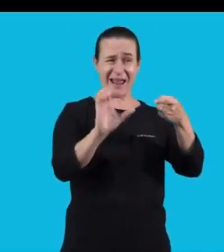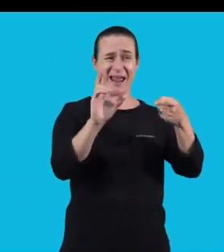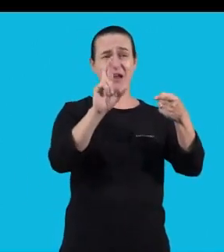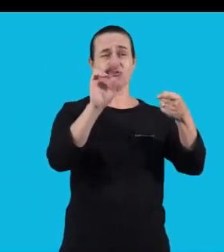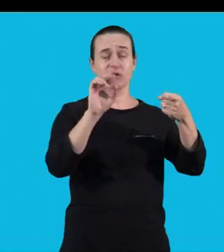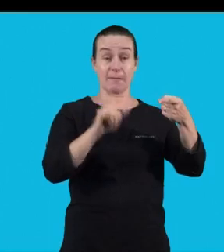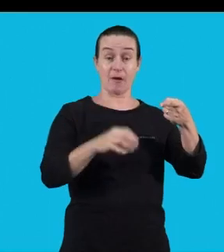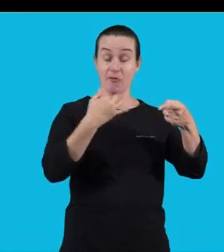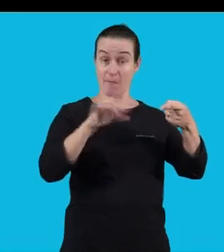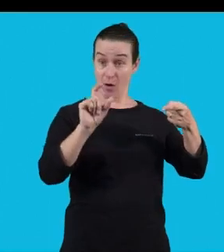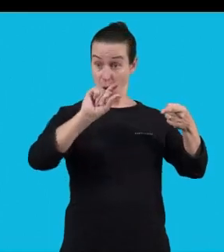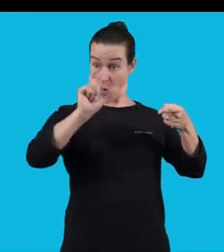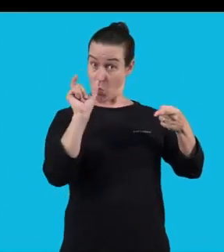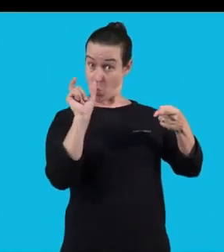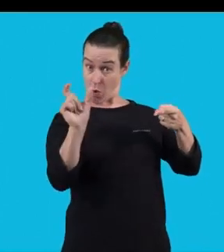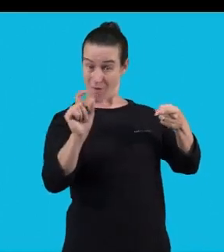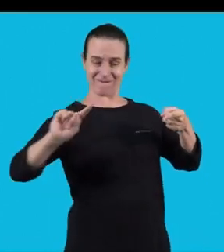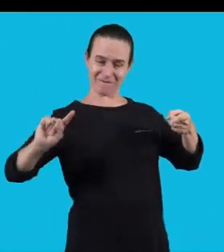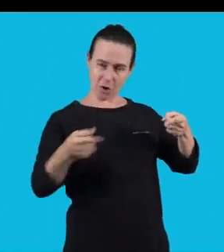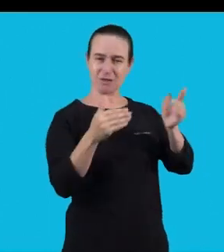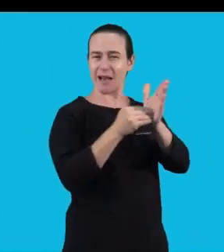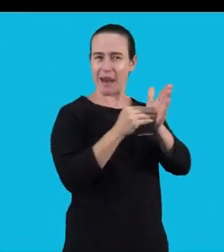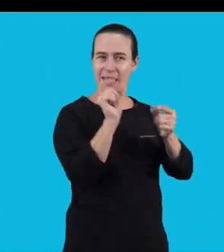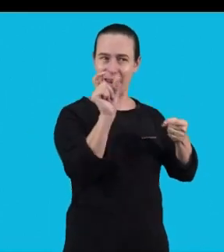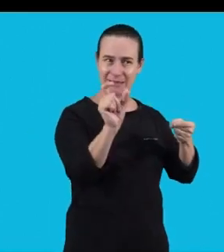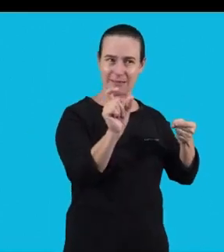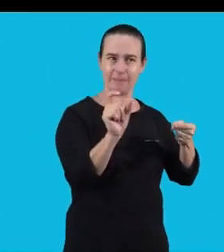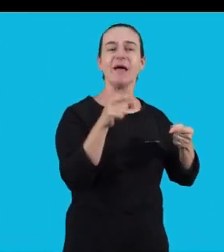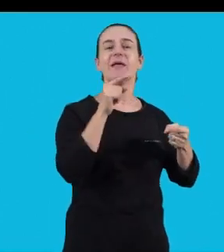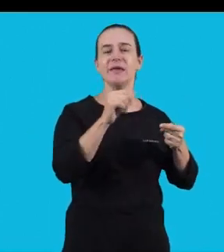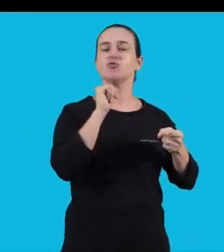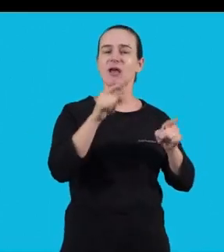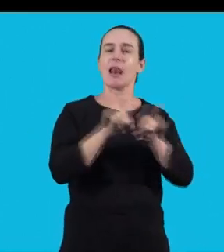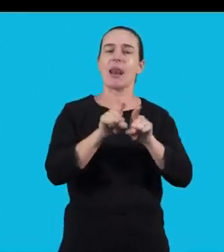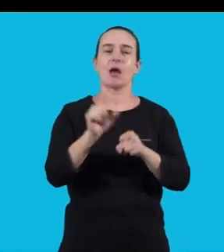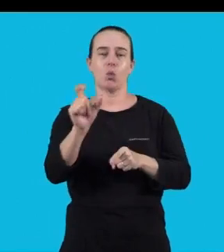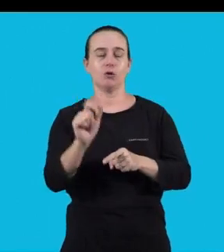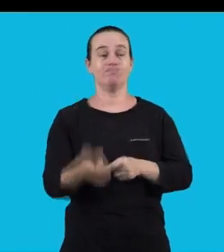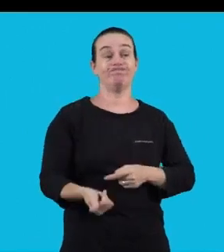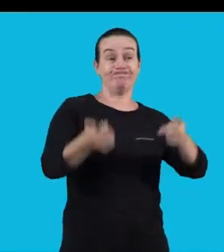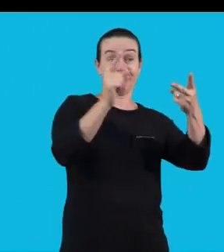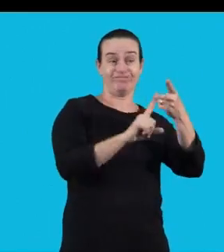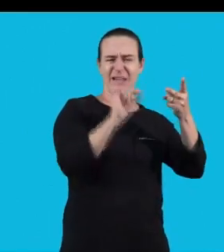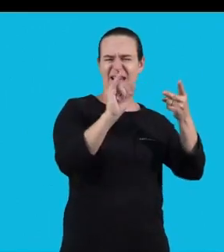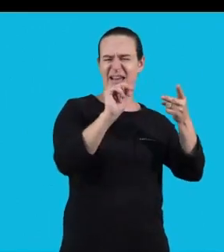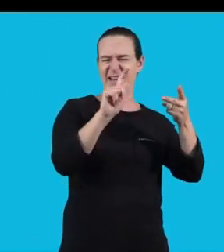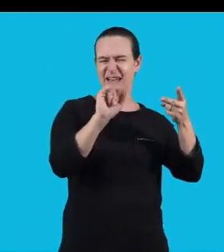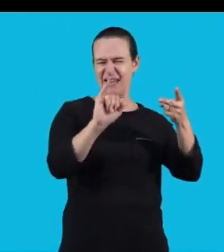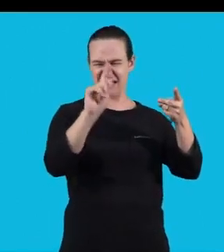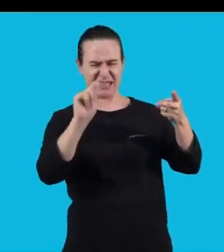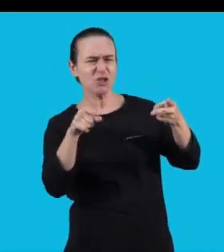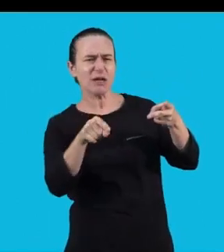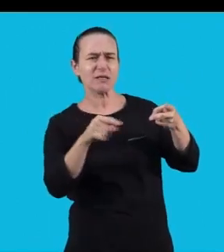letters of a phrase, and very importantly, it is pronounced as a word. Initialisms is a series of